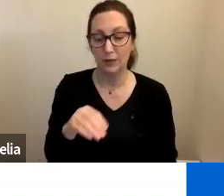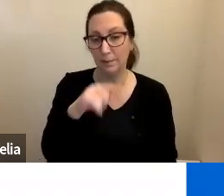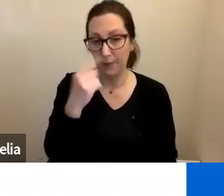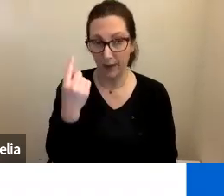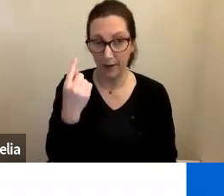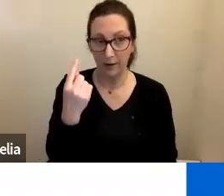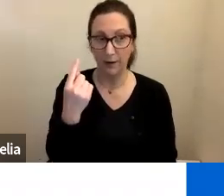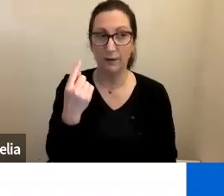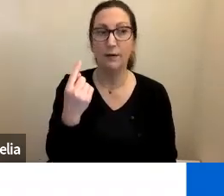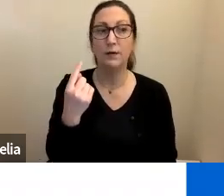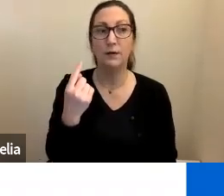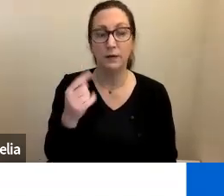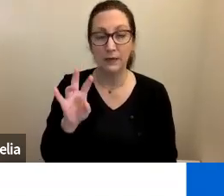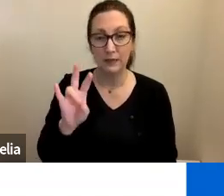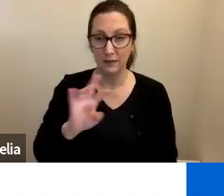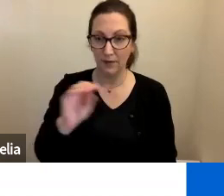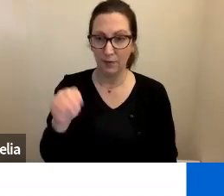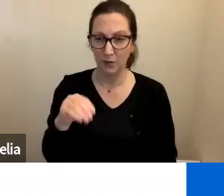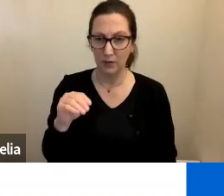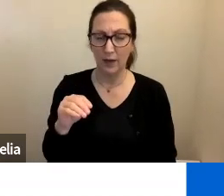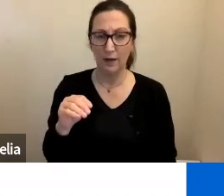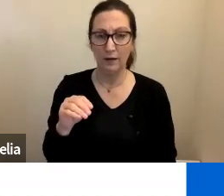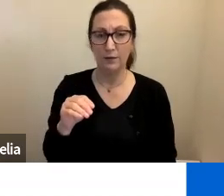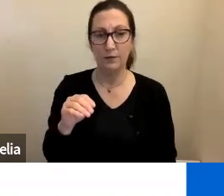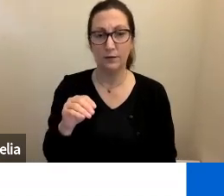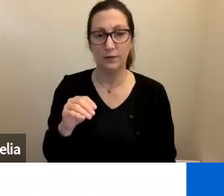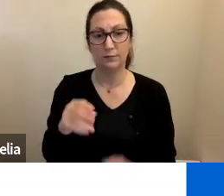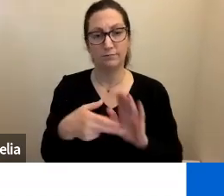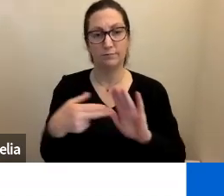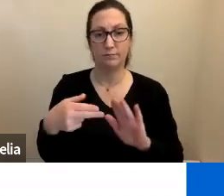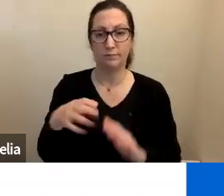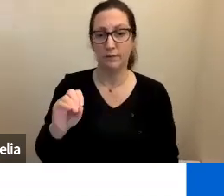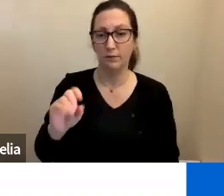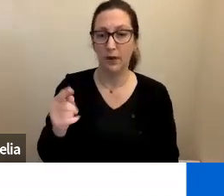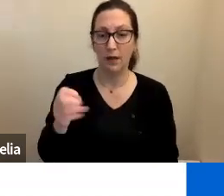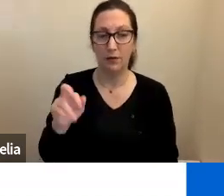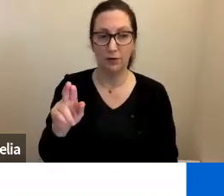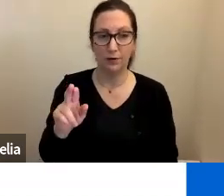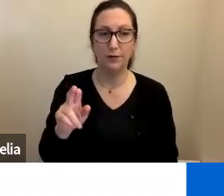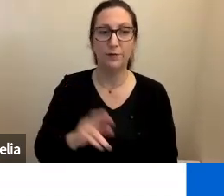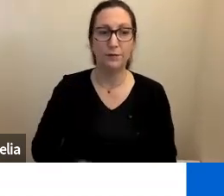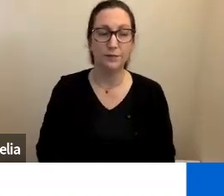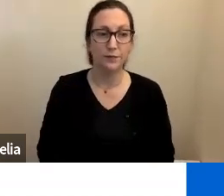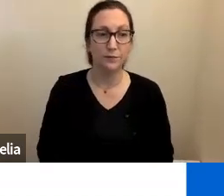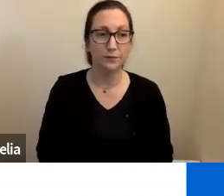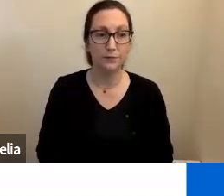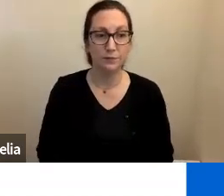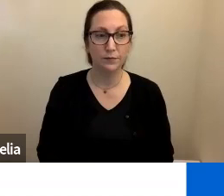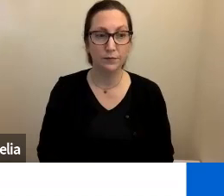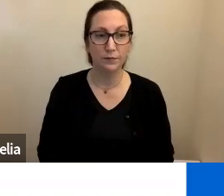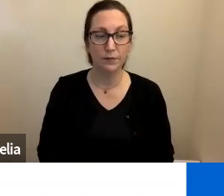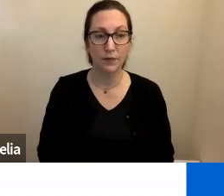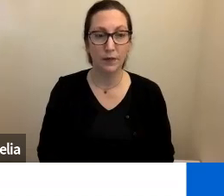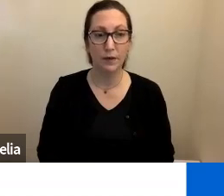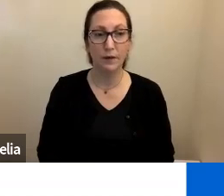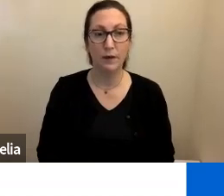students, and then 7% to students who we've classified as identified here as other. Within